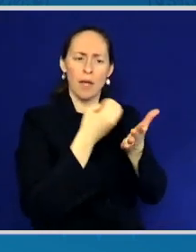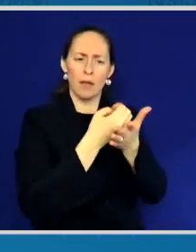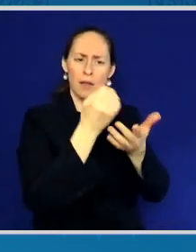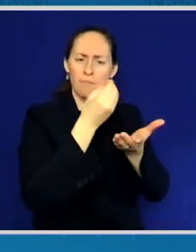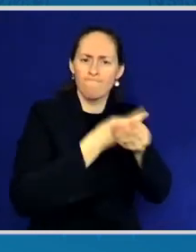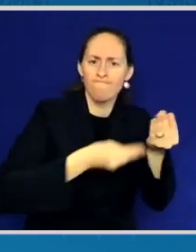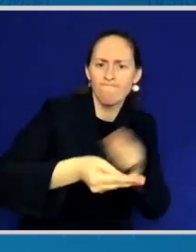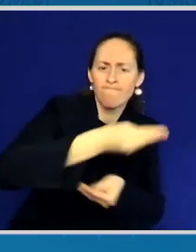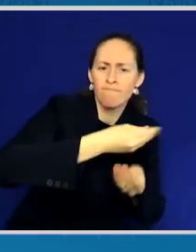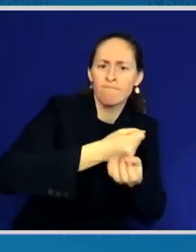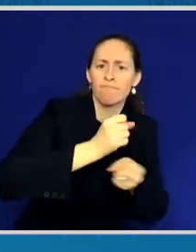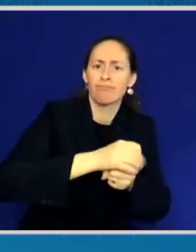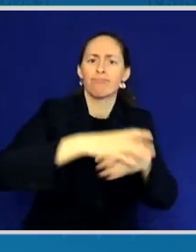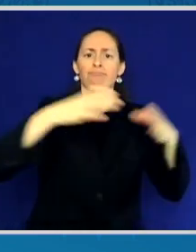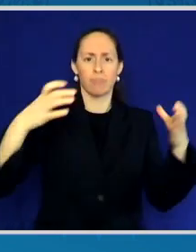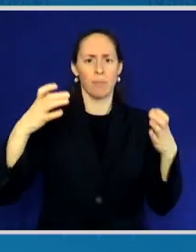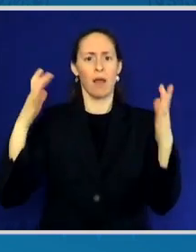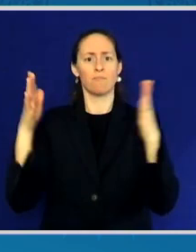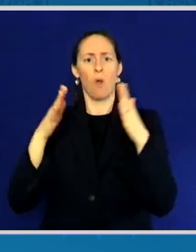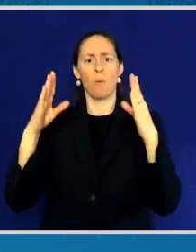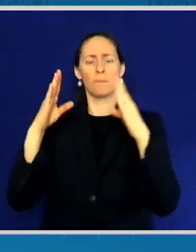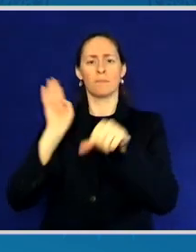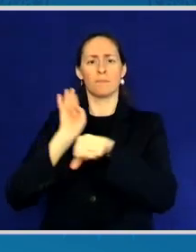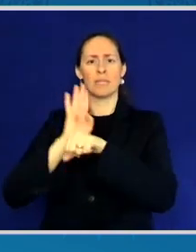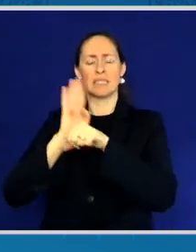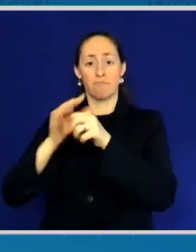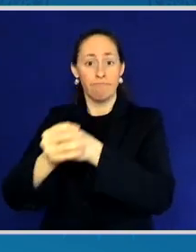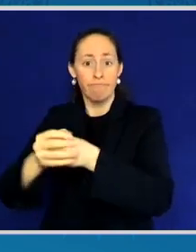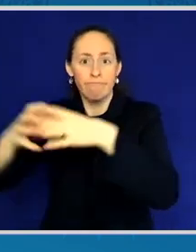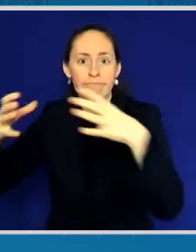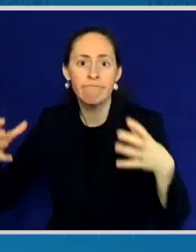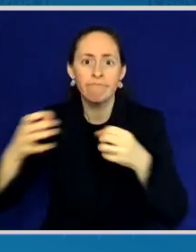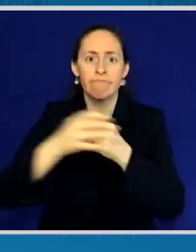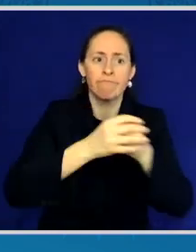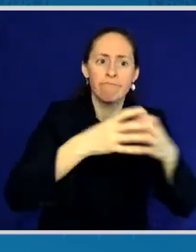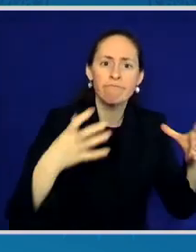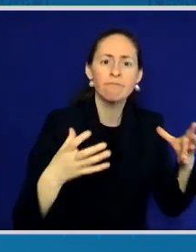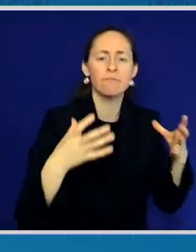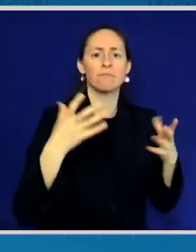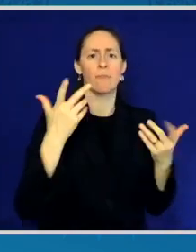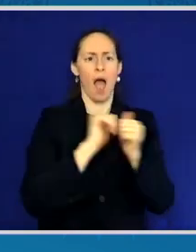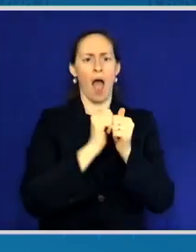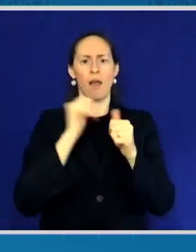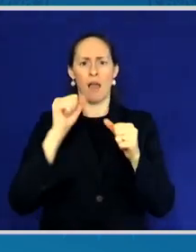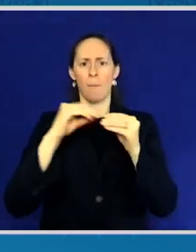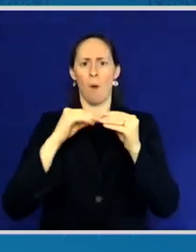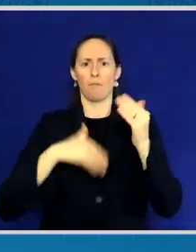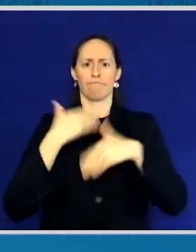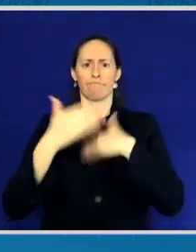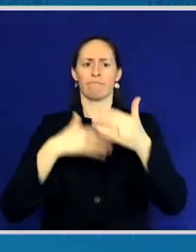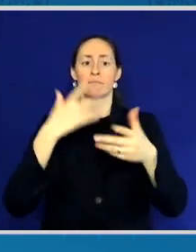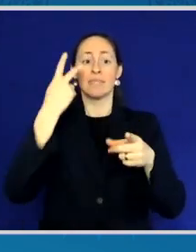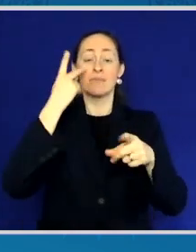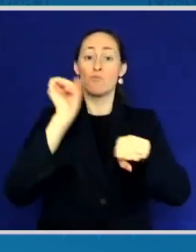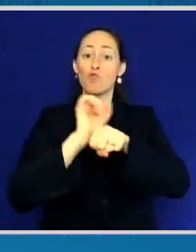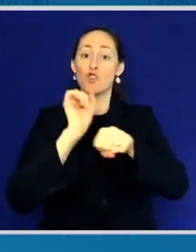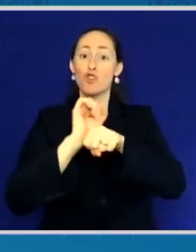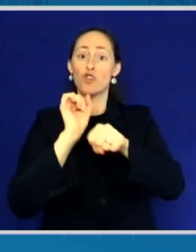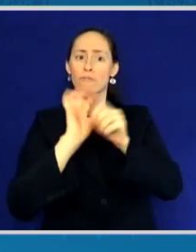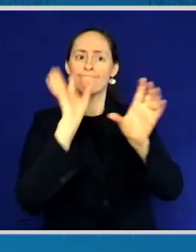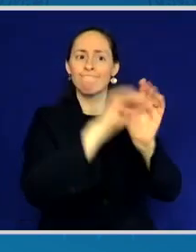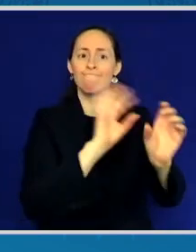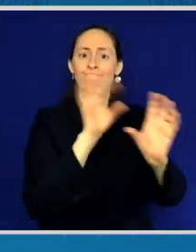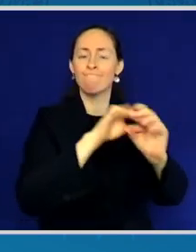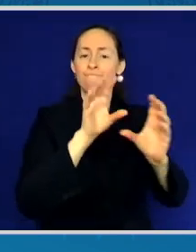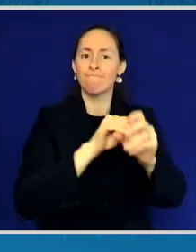including small businesses, and increase the productivity of a workforce, much less expand the workforce, what